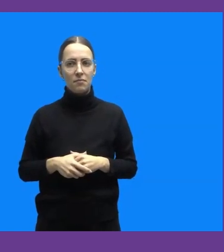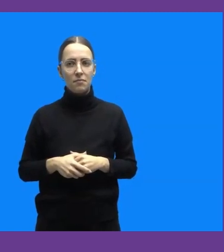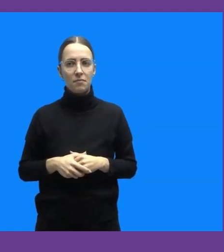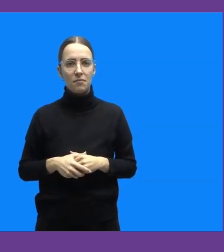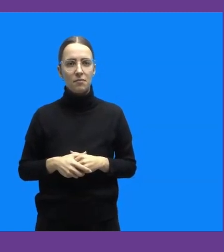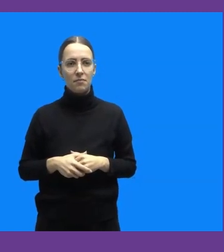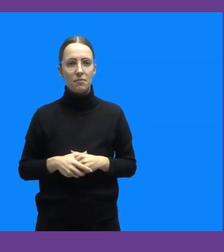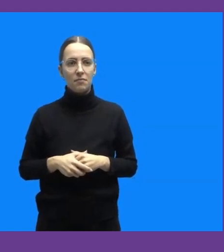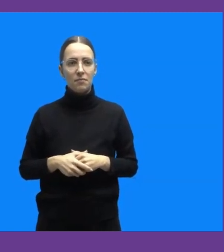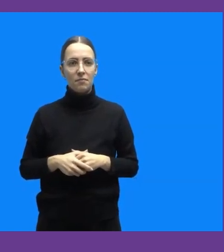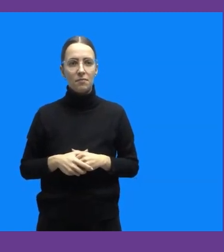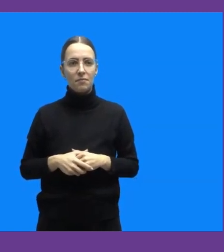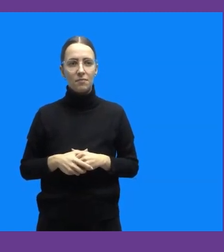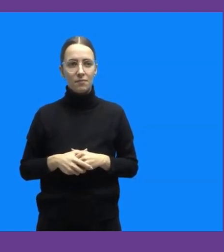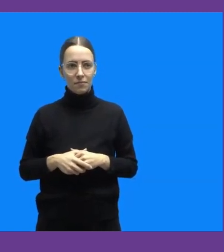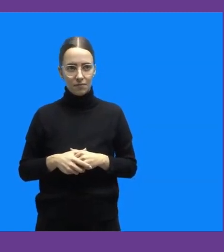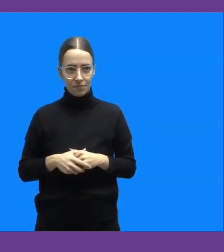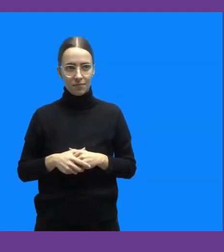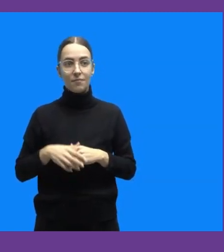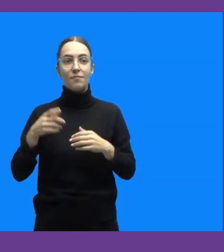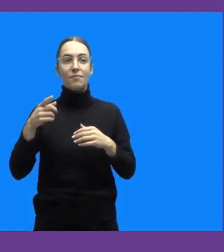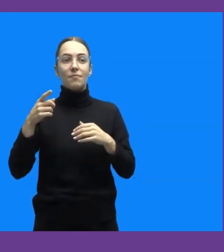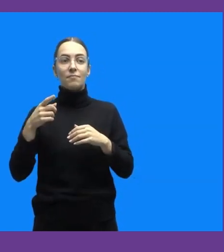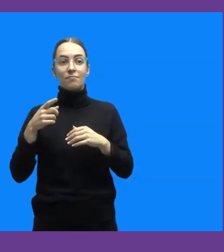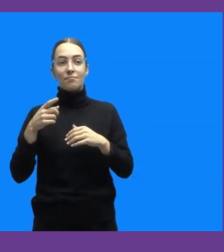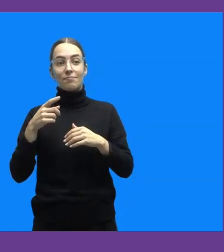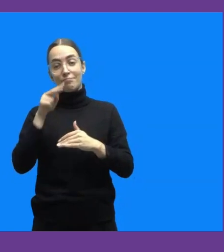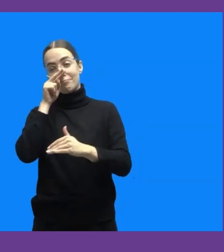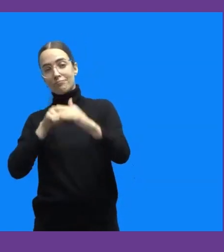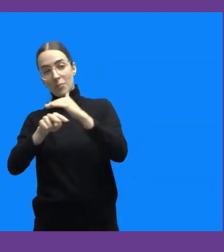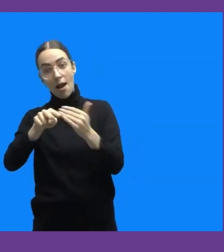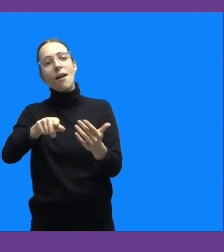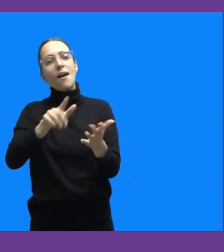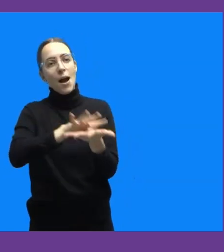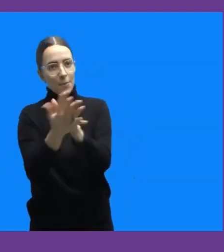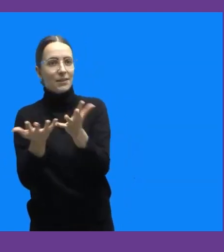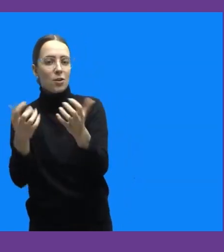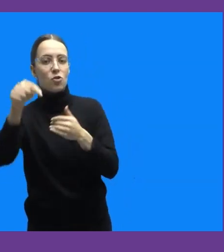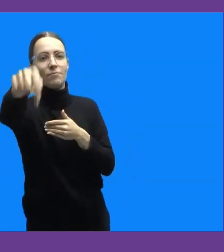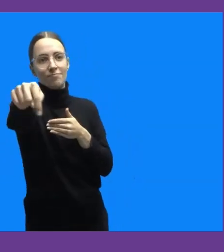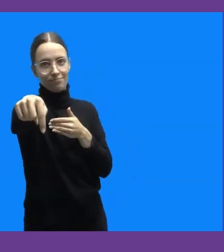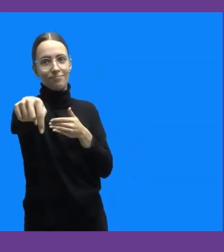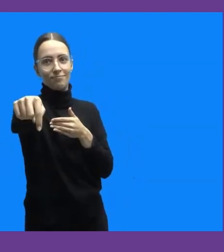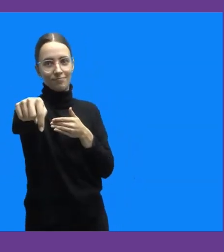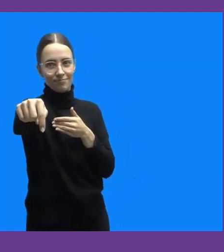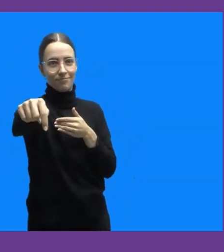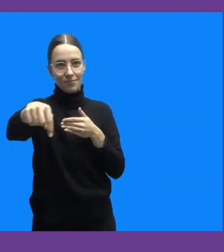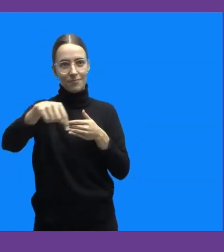And for example, in Spain, we have legislation about the private sector and about